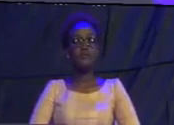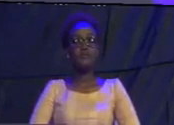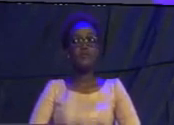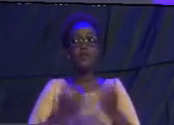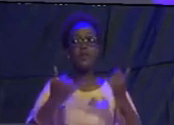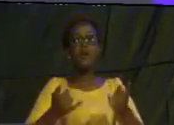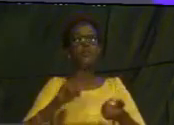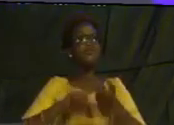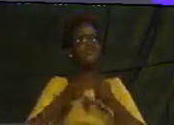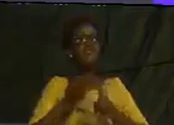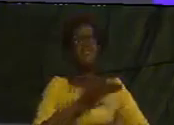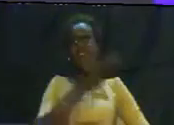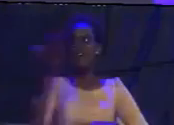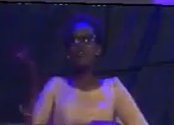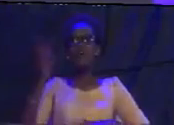face?